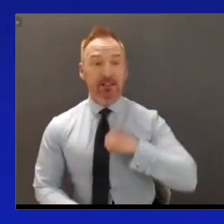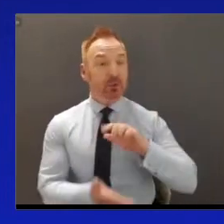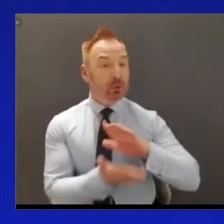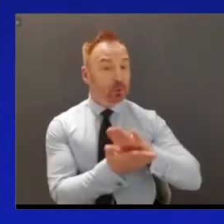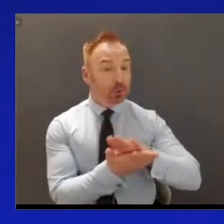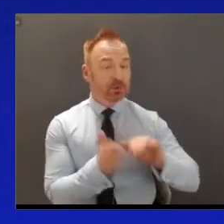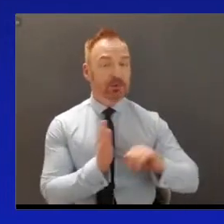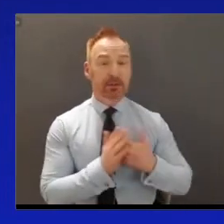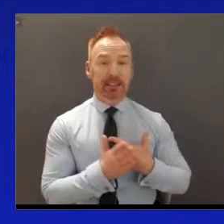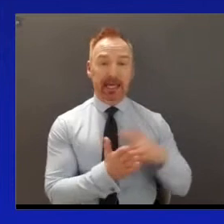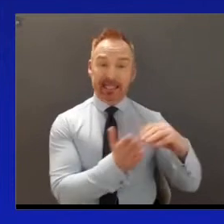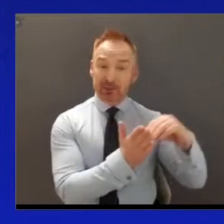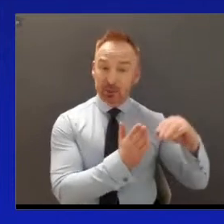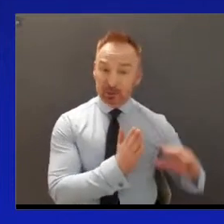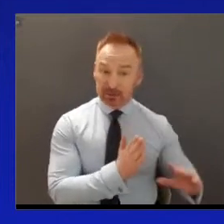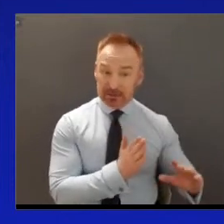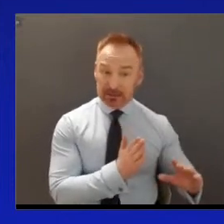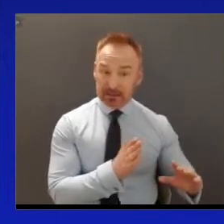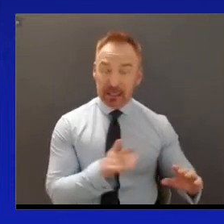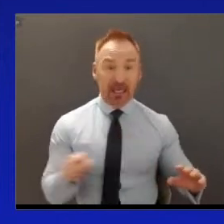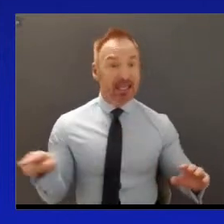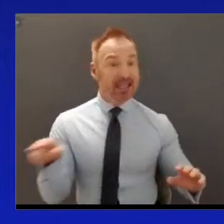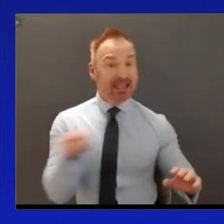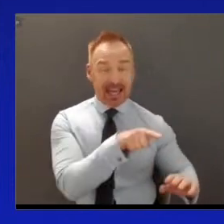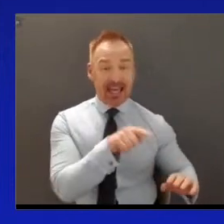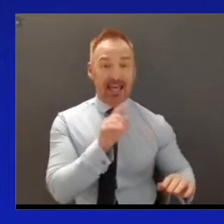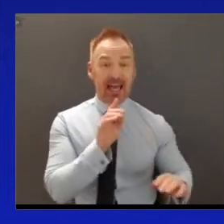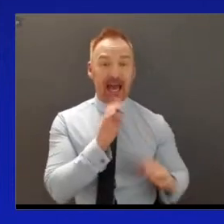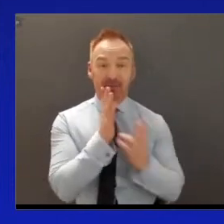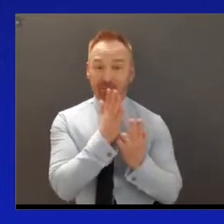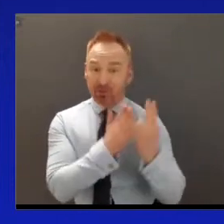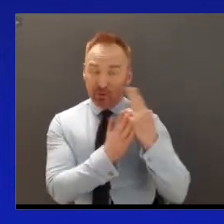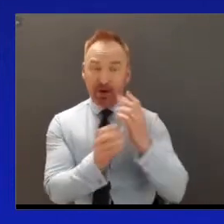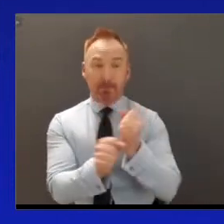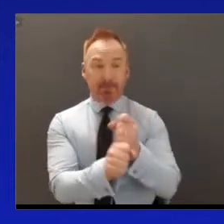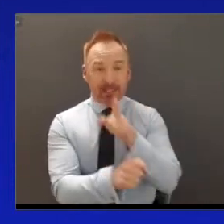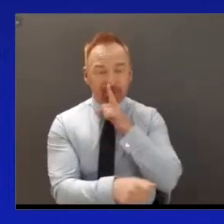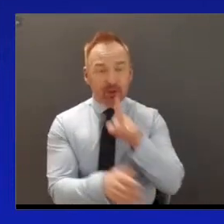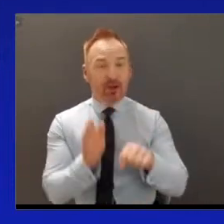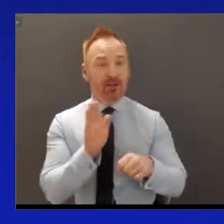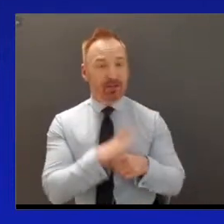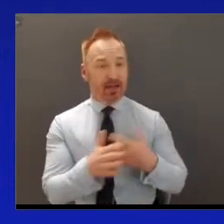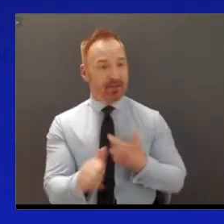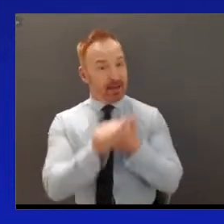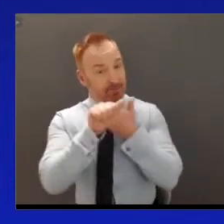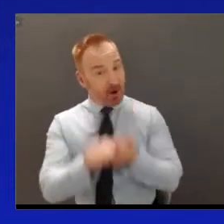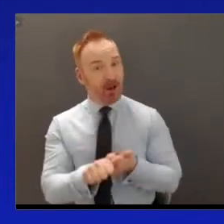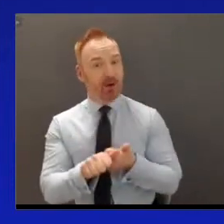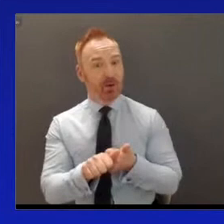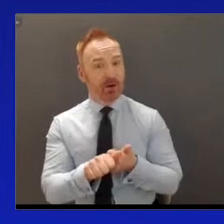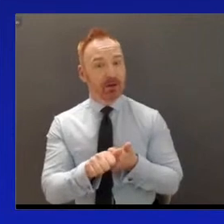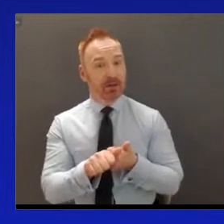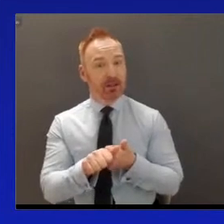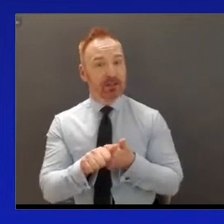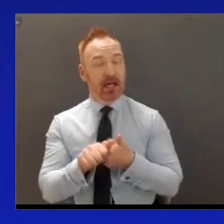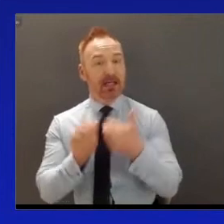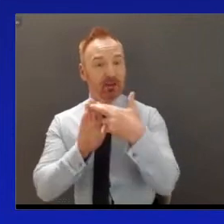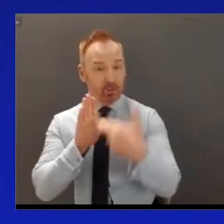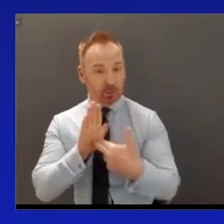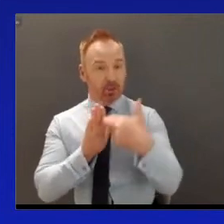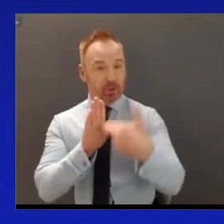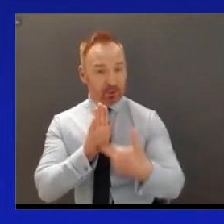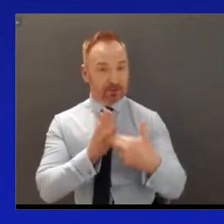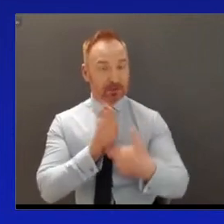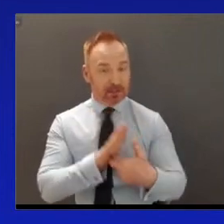to review and reinforce the infection prevention and control methods that keep that transmission low. So that starts